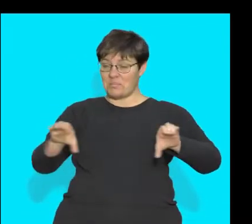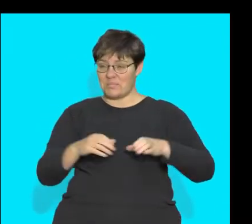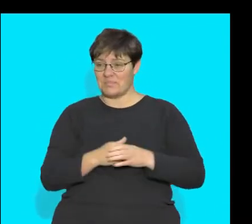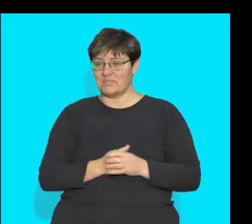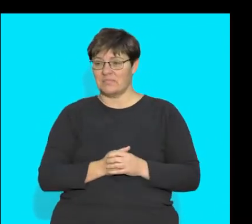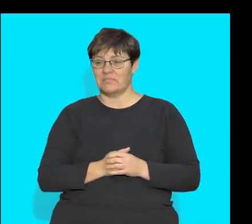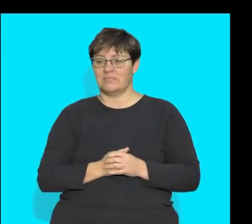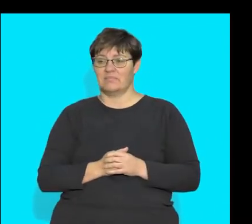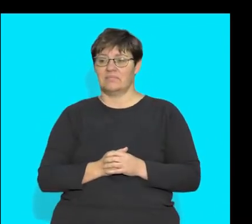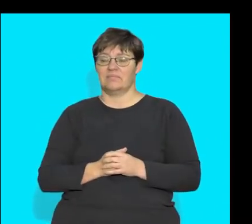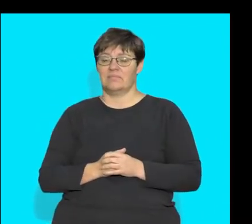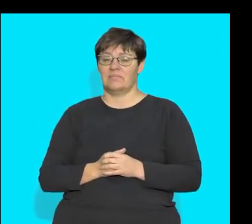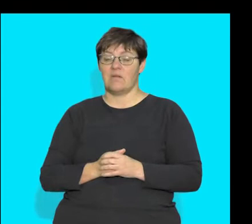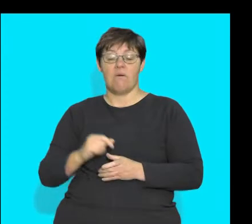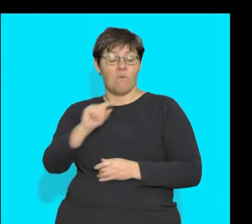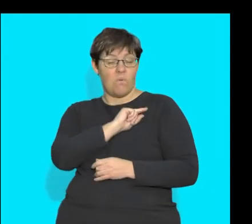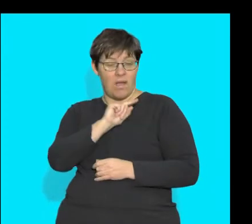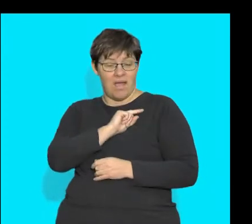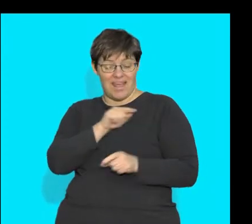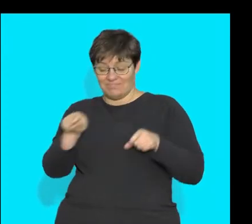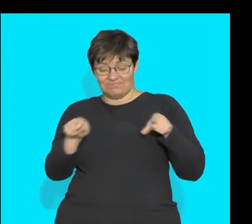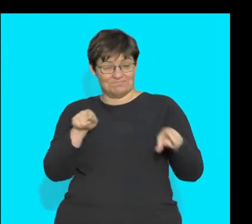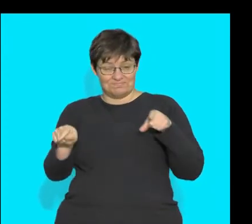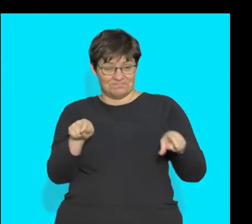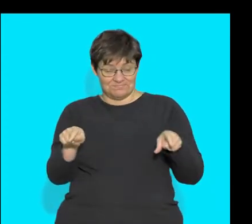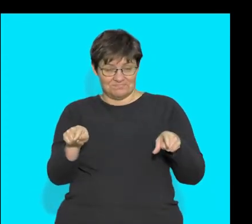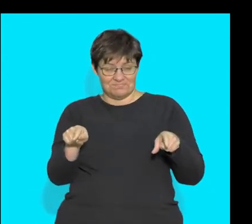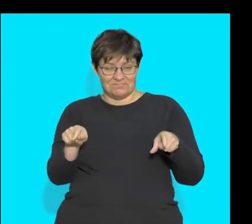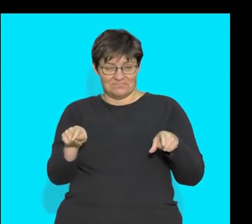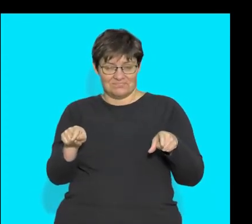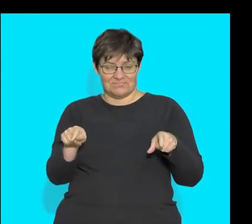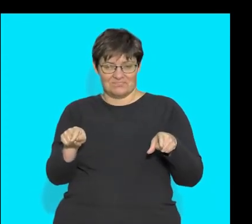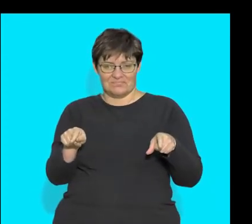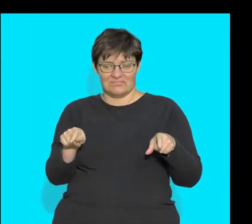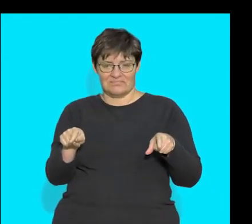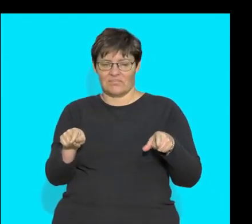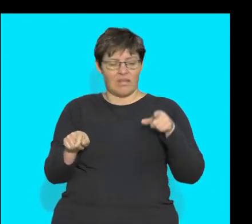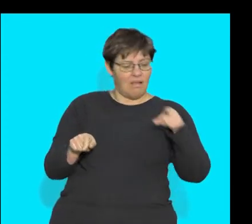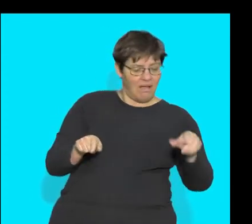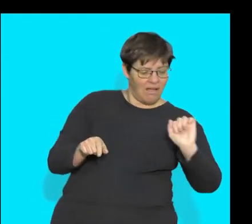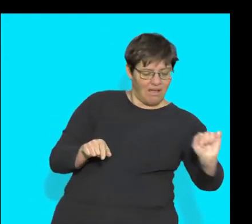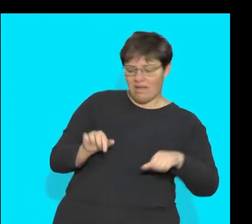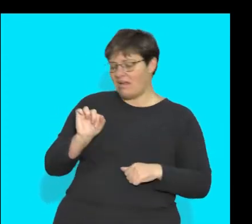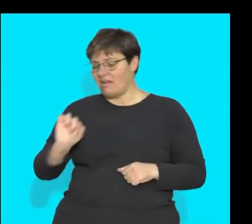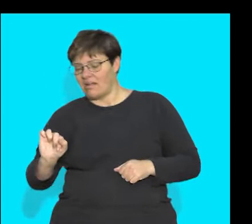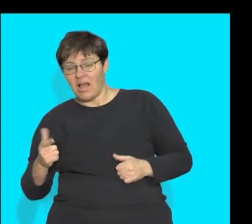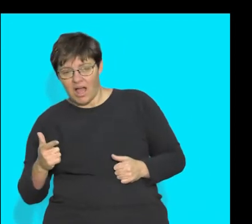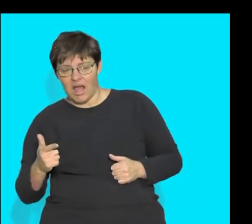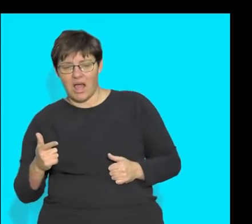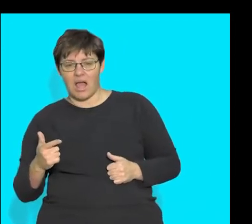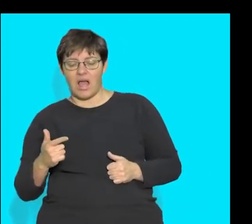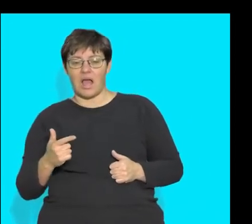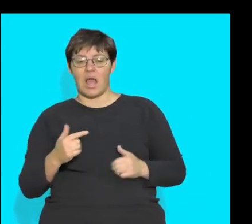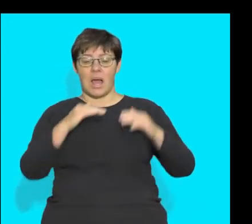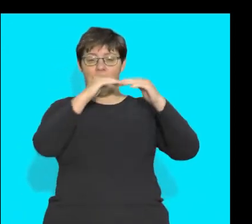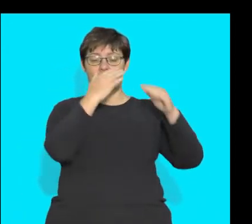and animal cell here, is because plant and animal cells will have different boundaries. Now, if